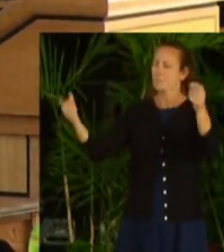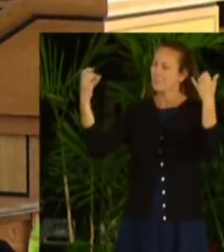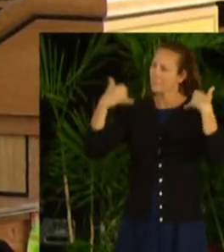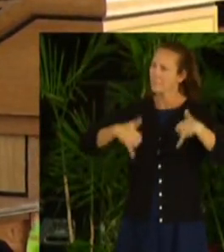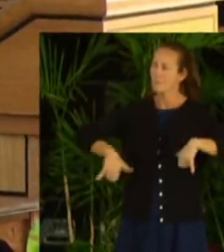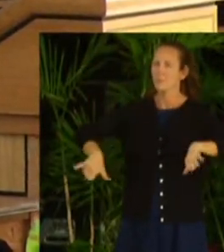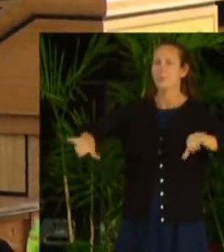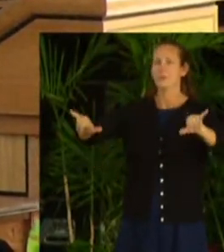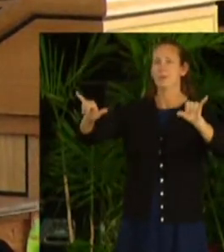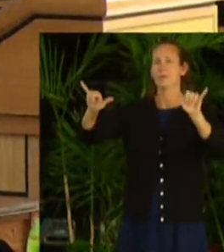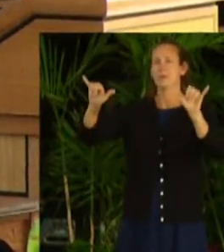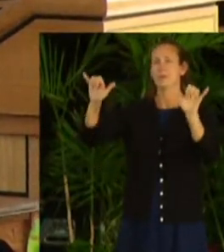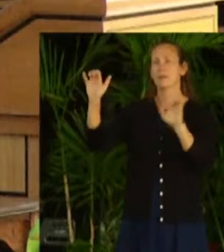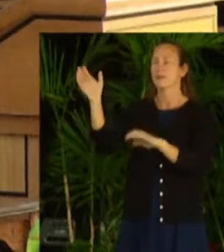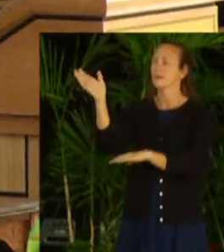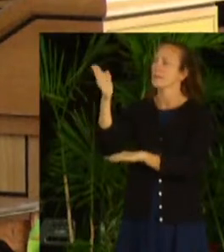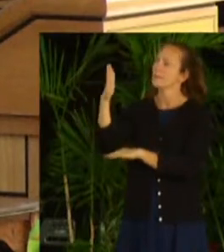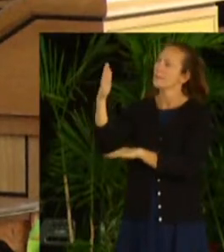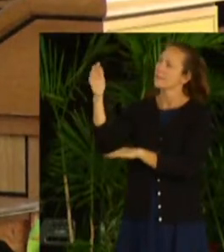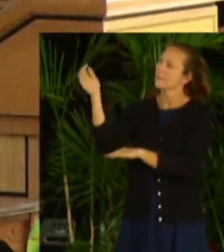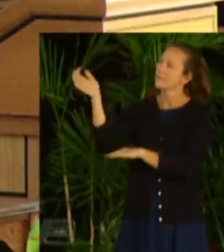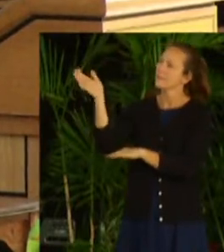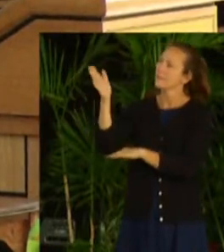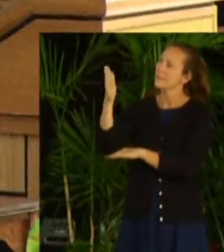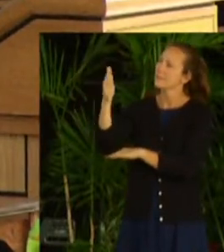banner yet